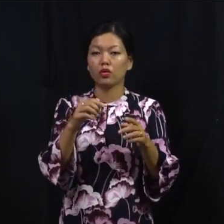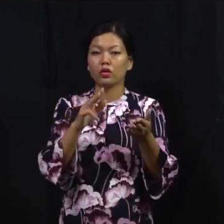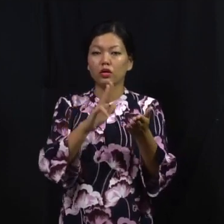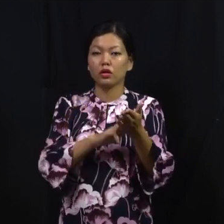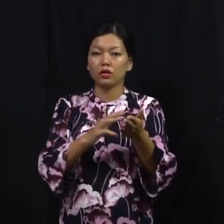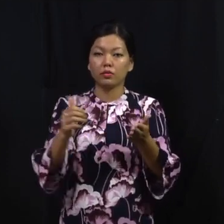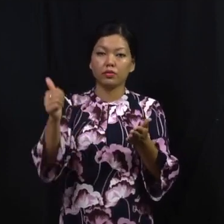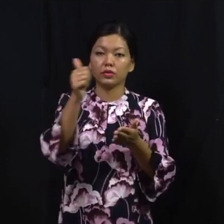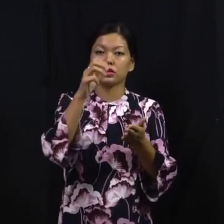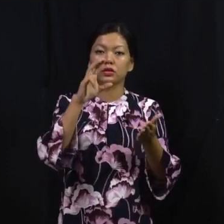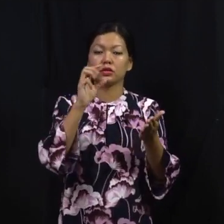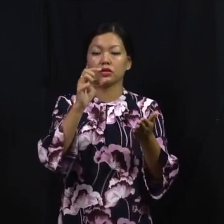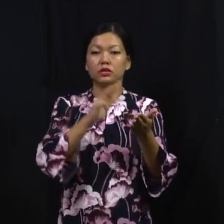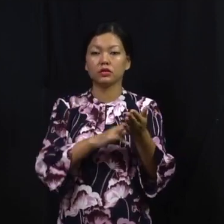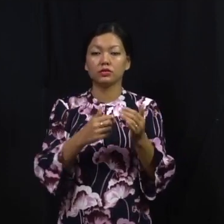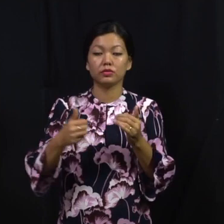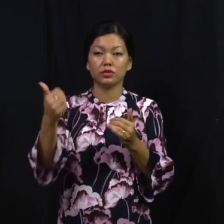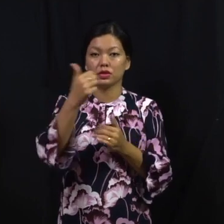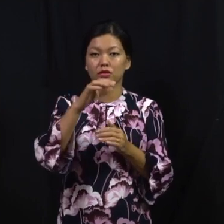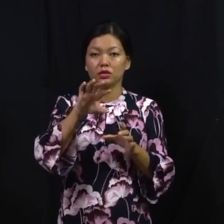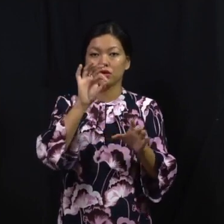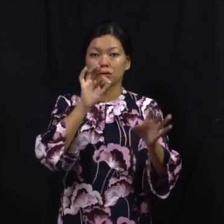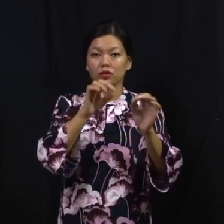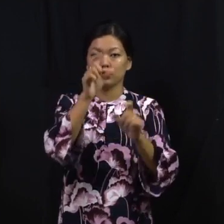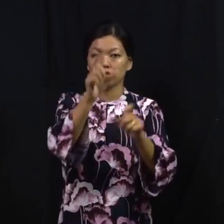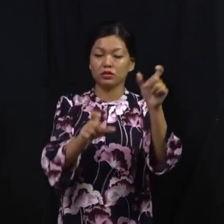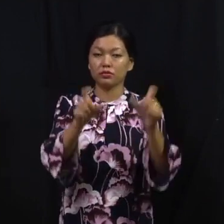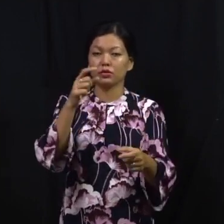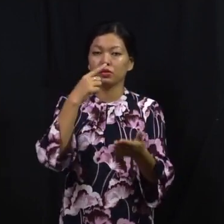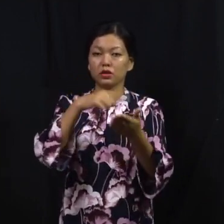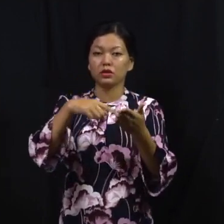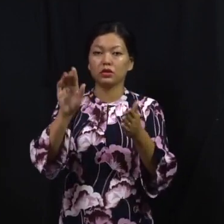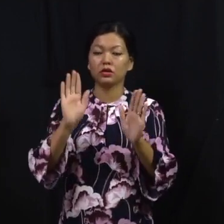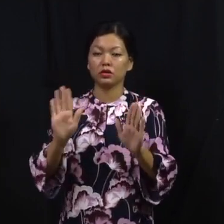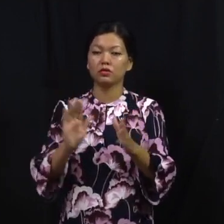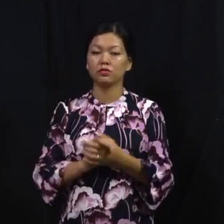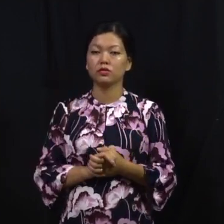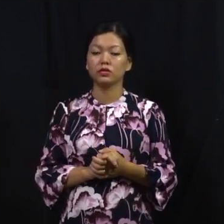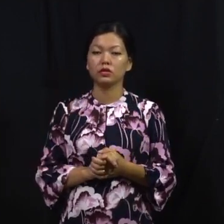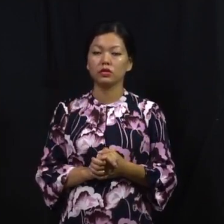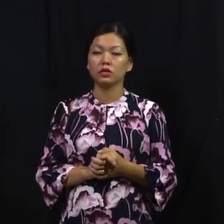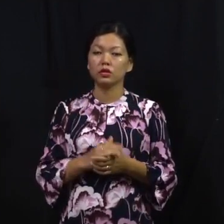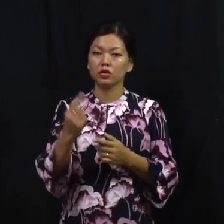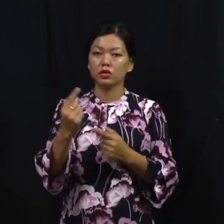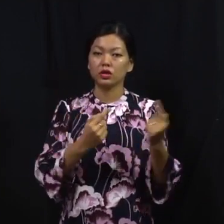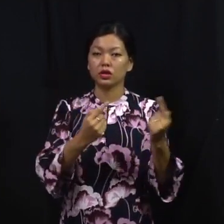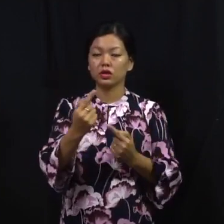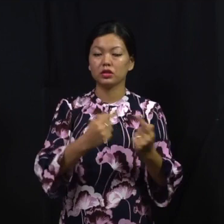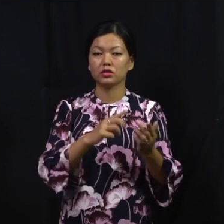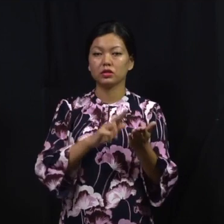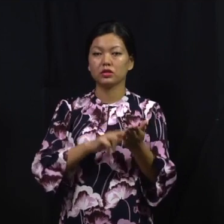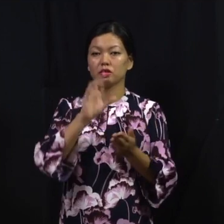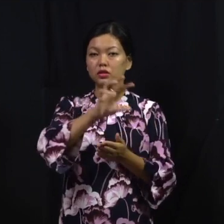people could be heard and be discussed in the parliament. That is the point number 1. Each nation the right